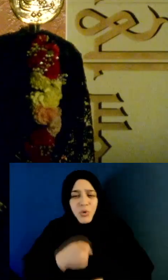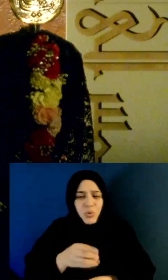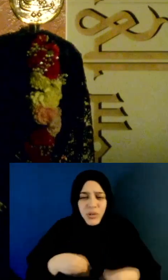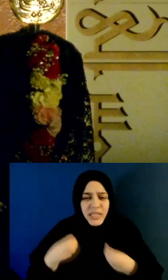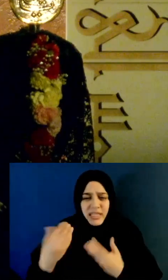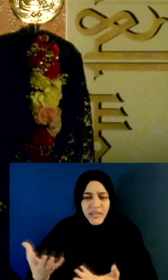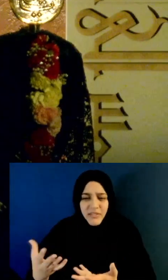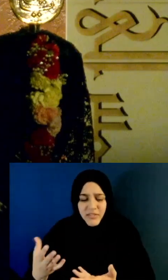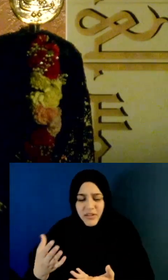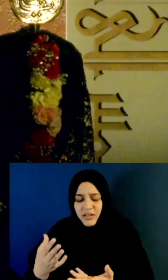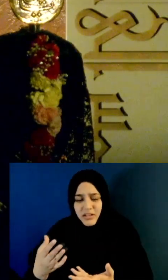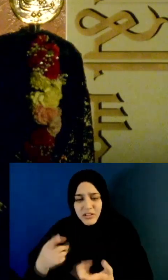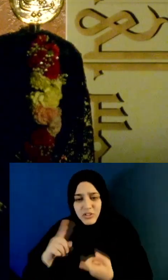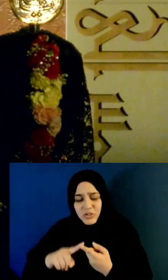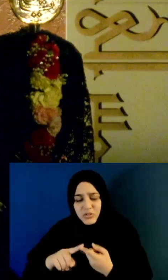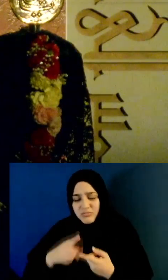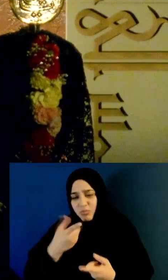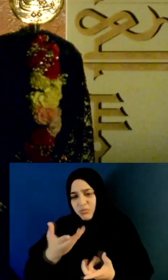Barga?